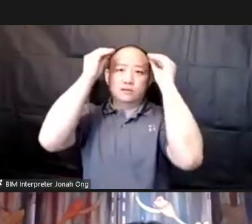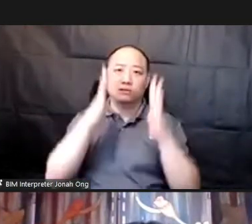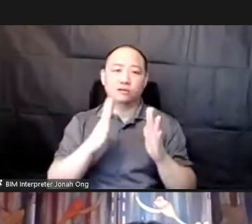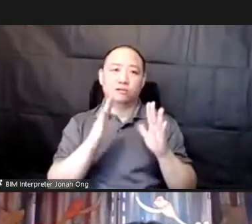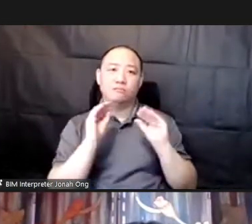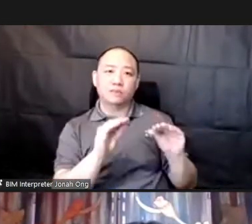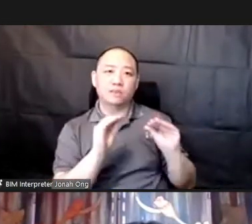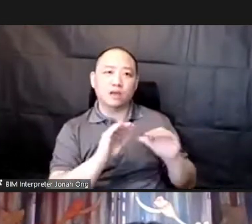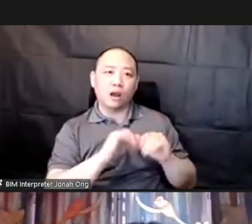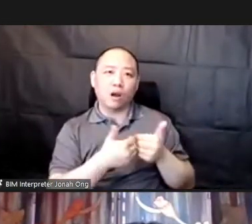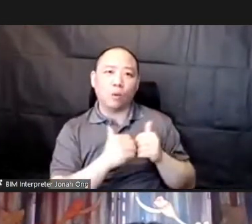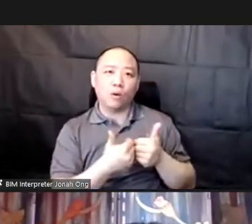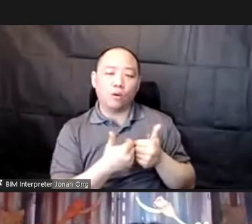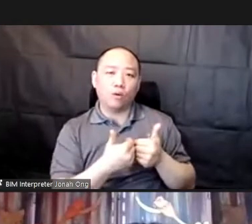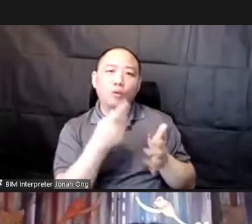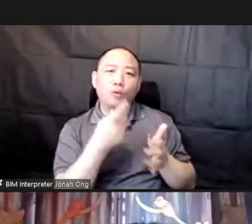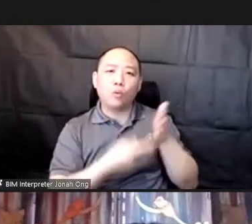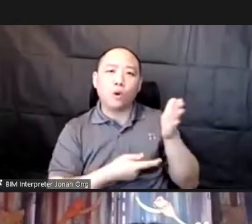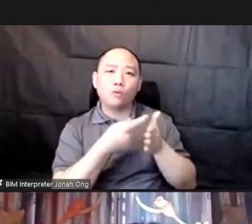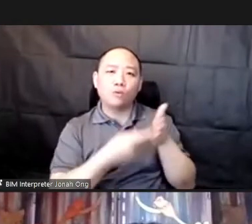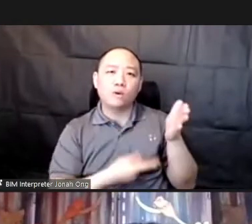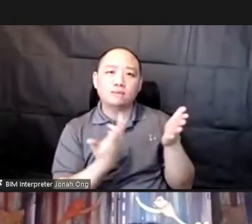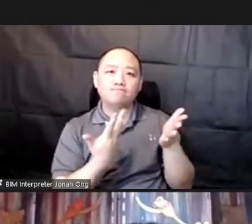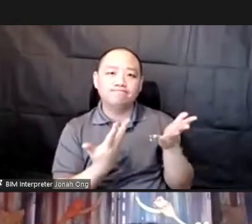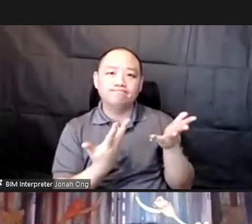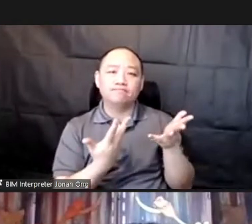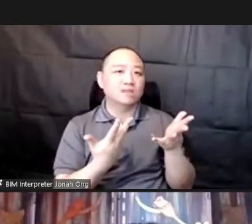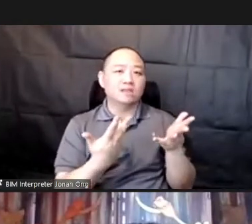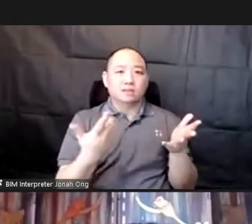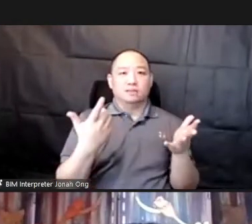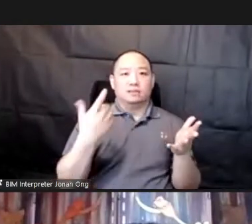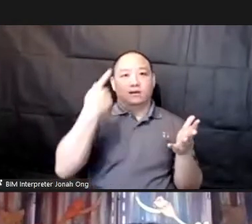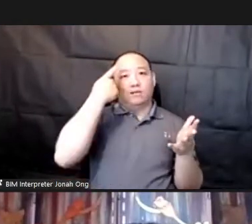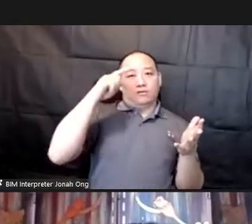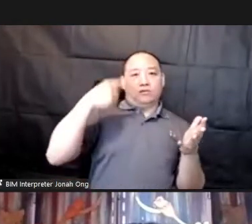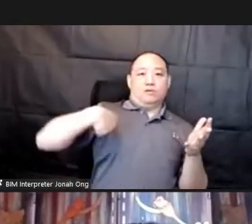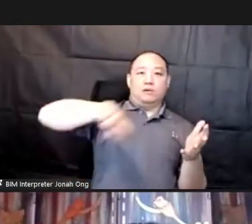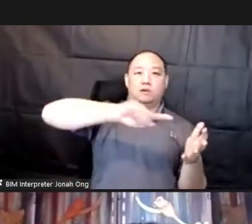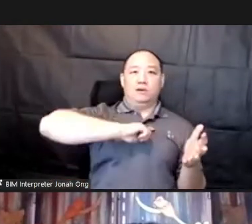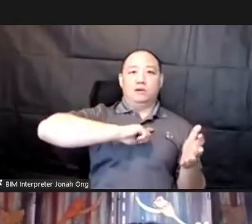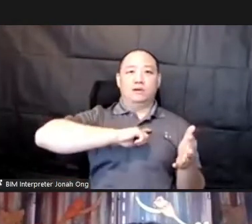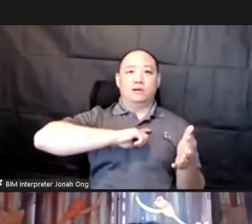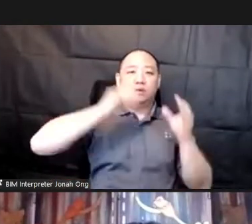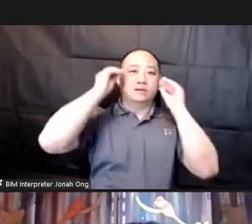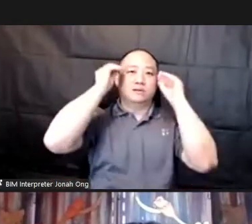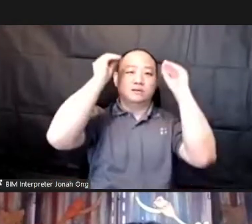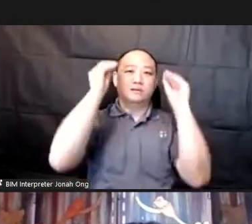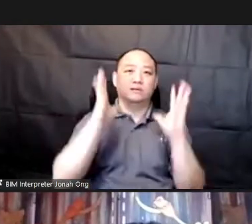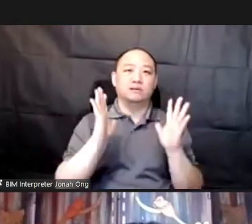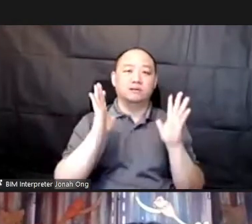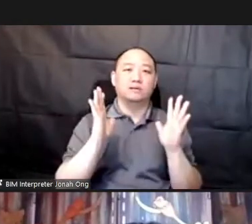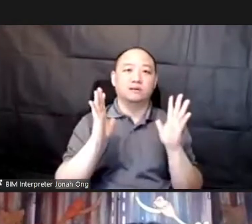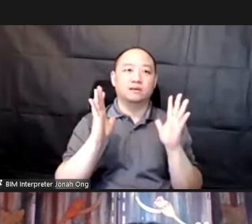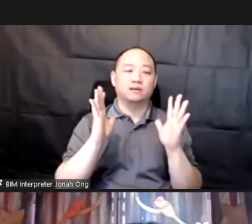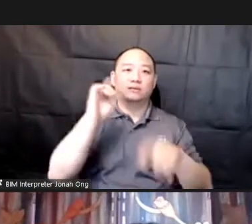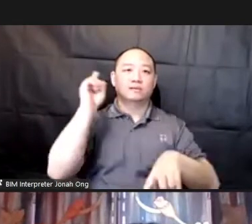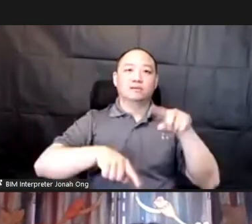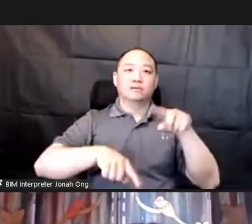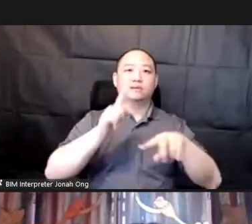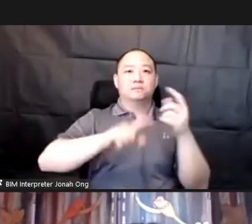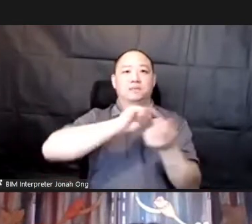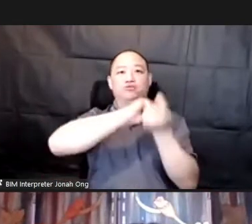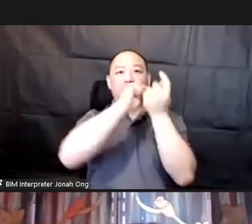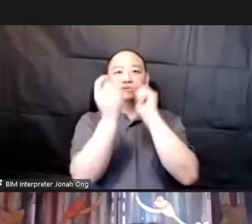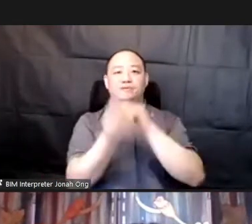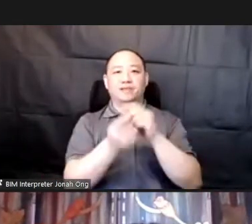the students? And for us, I don't think teachers will be replaced by technology, but I think the role of